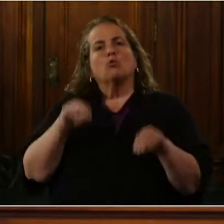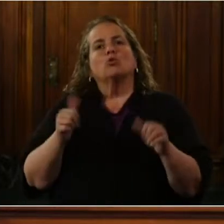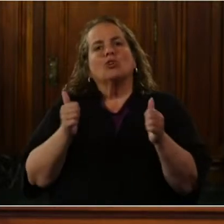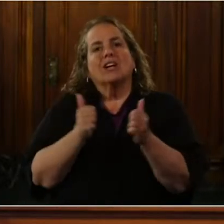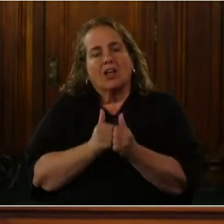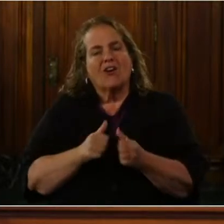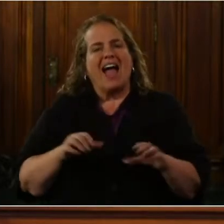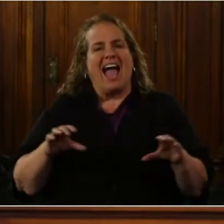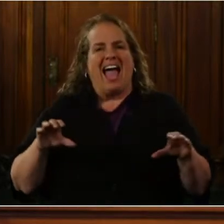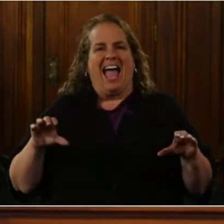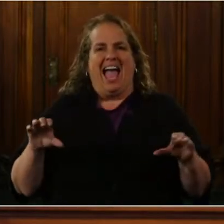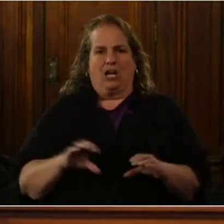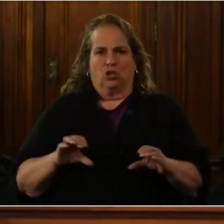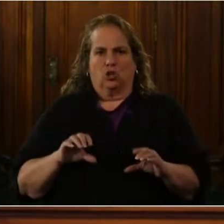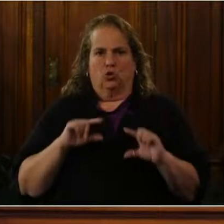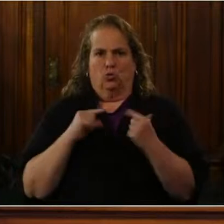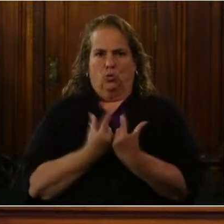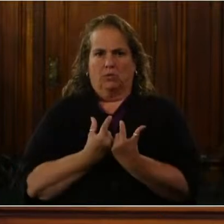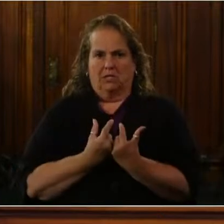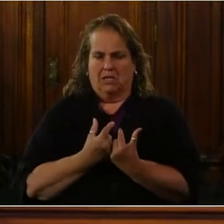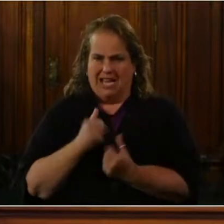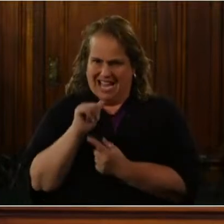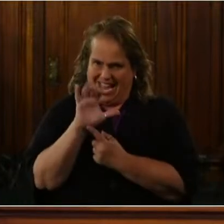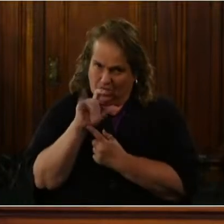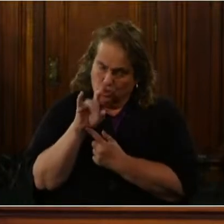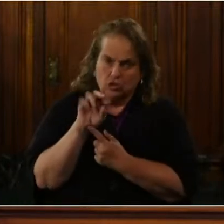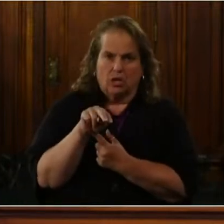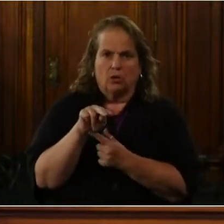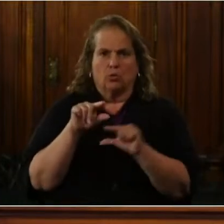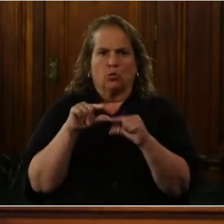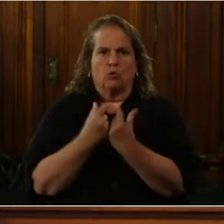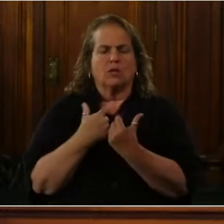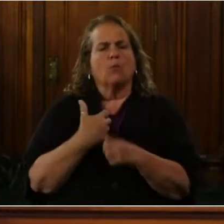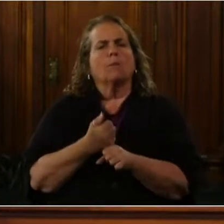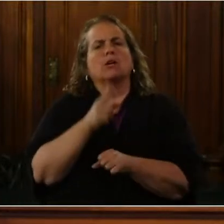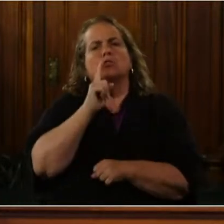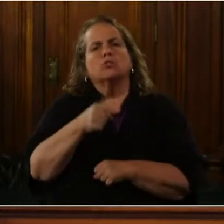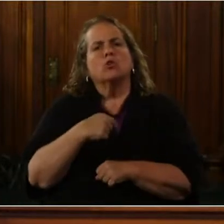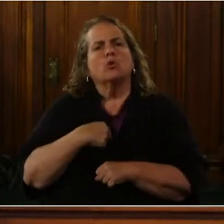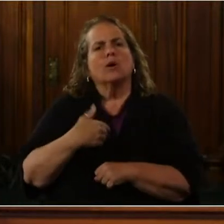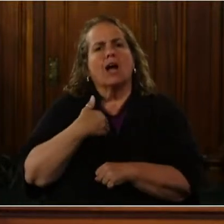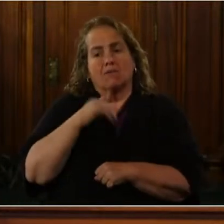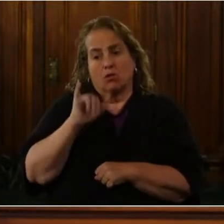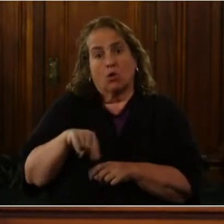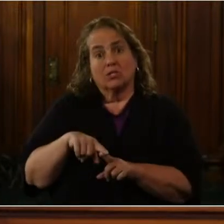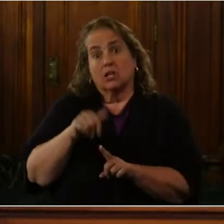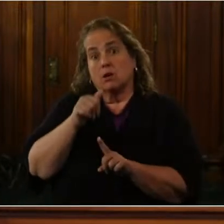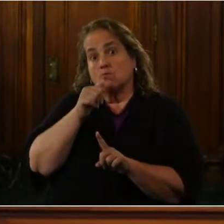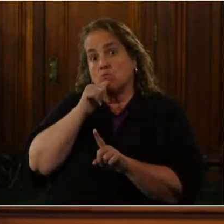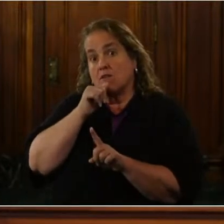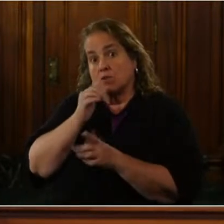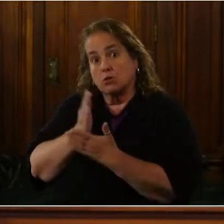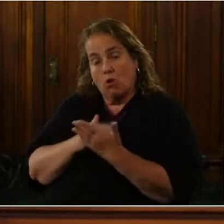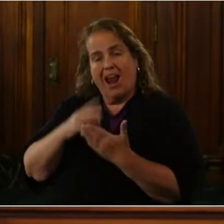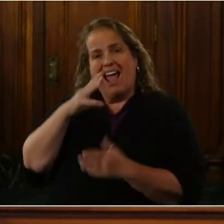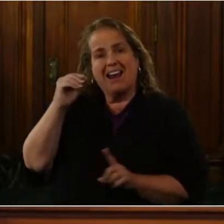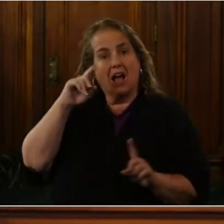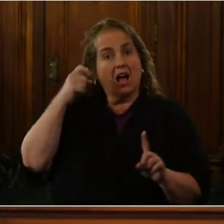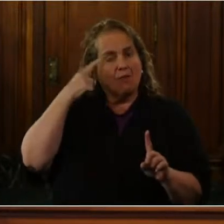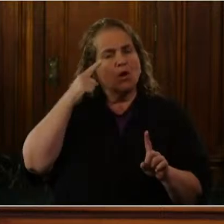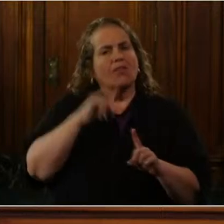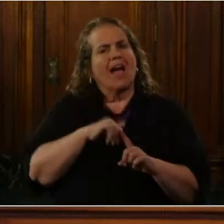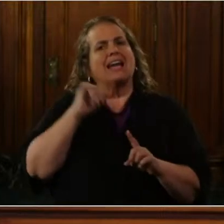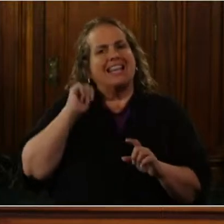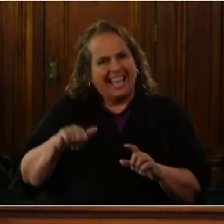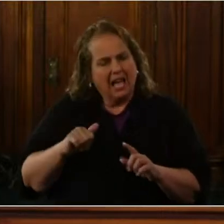groups. I want to make sure that we have those in the private sector and in government that can